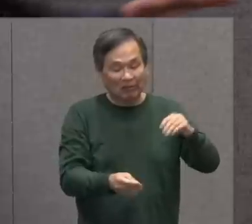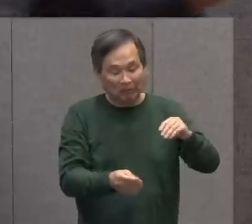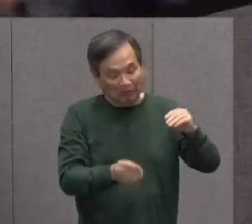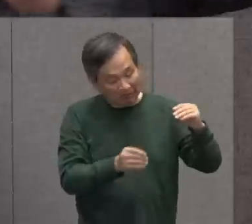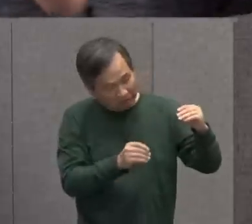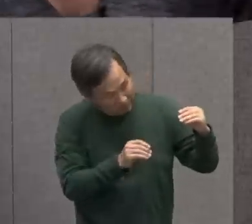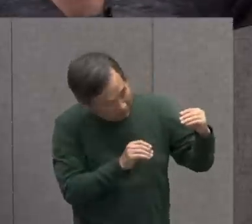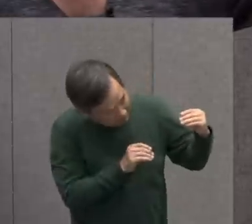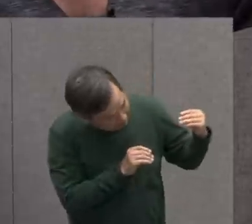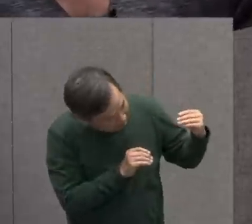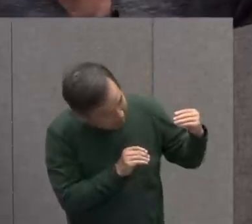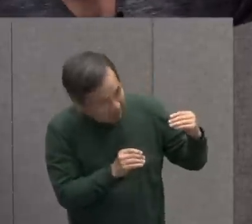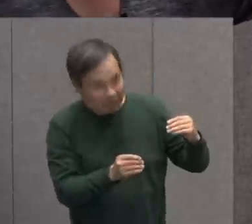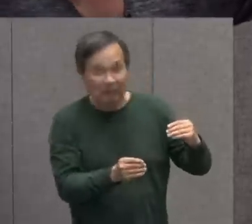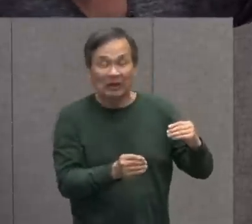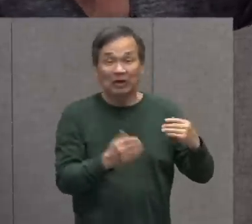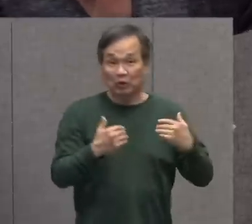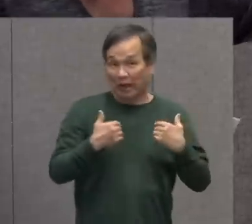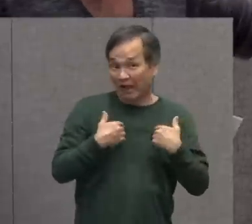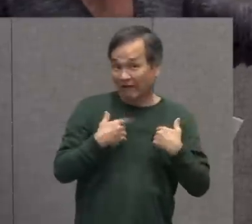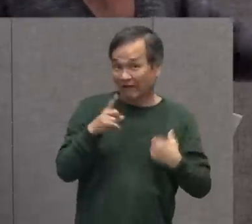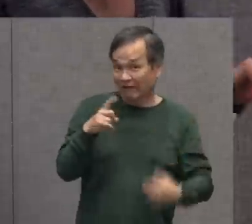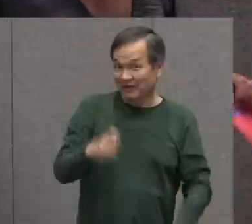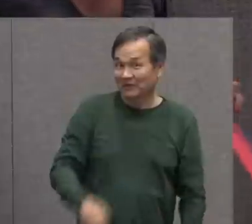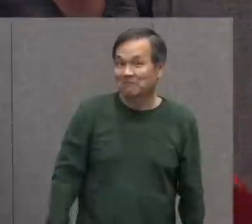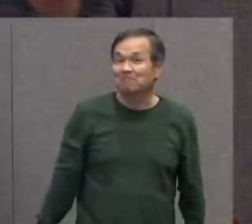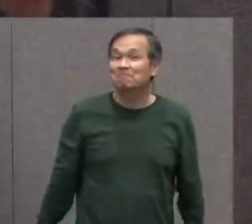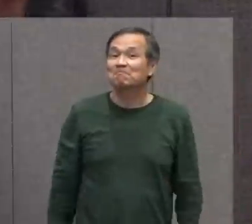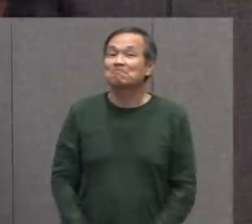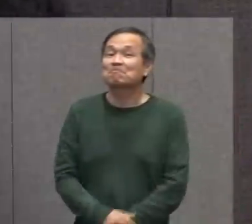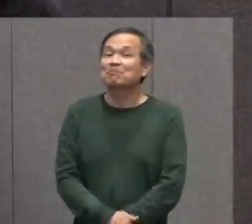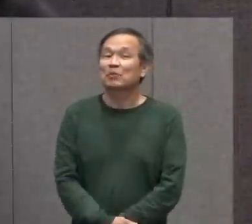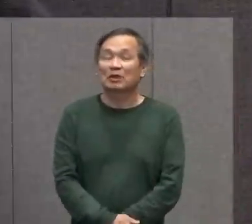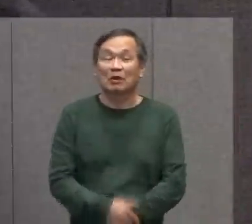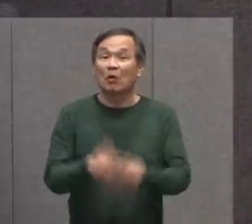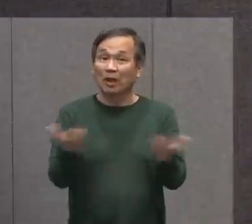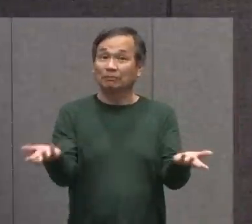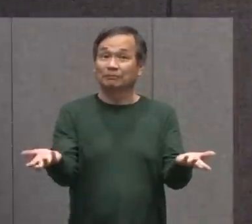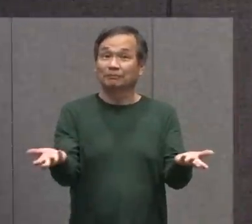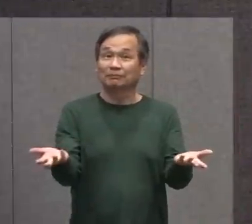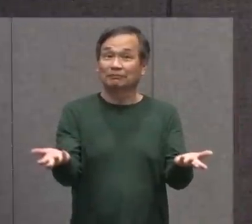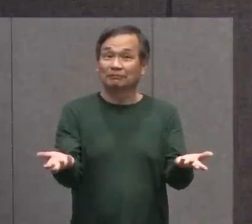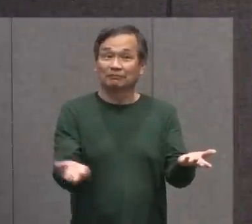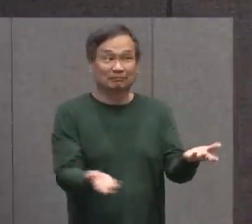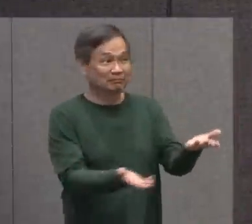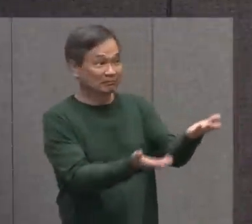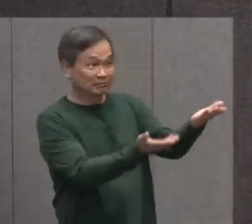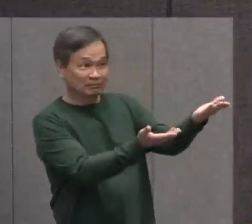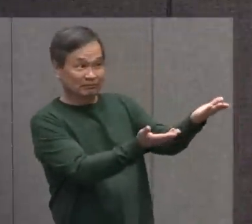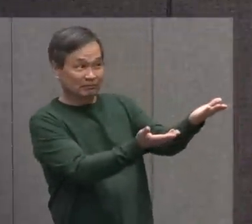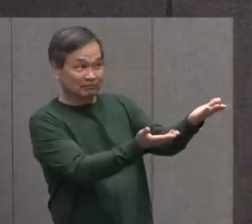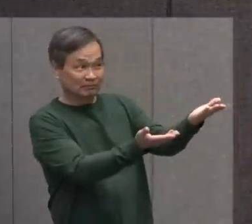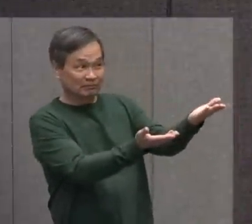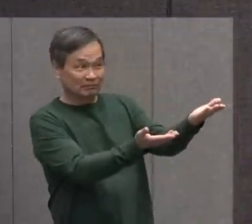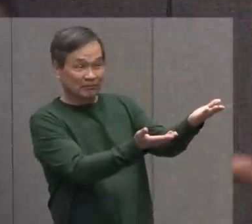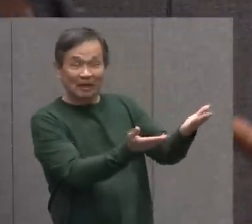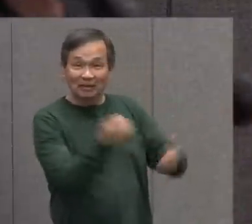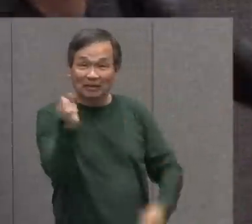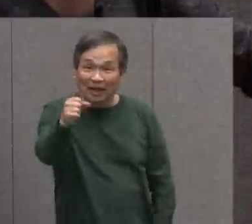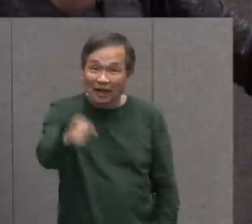we have 1 3/4 under here. Well, do we? We sure